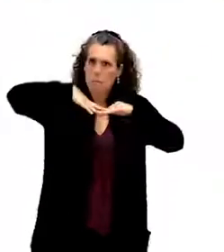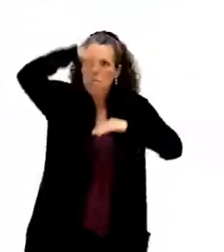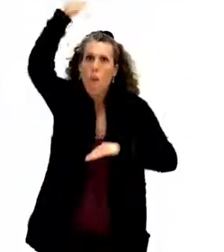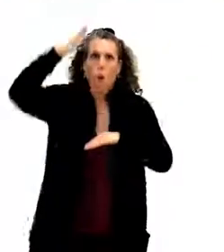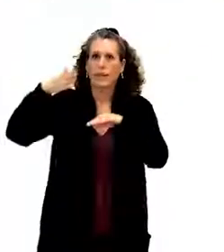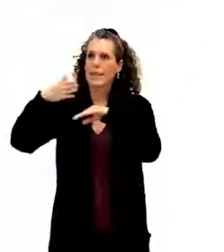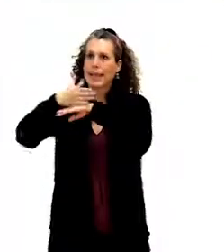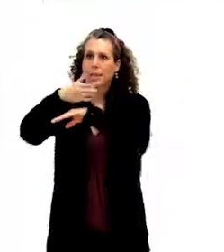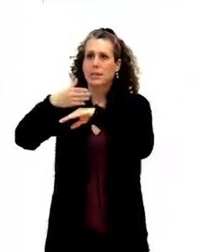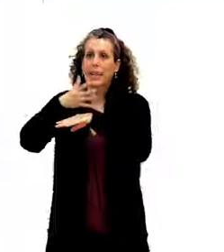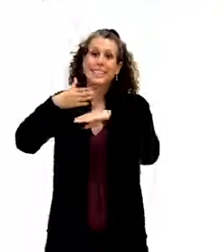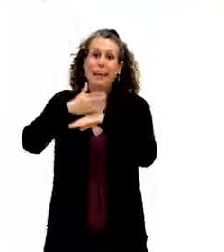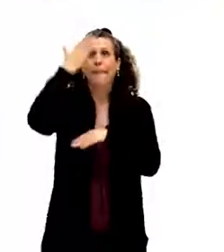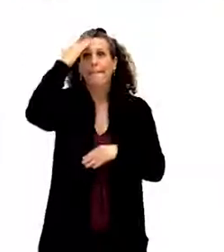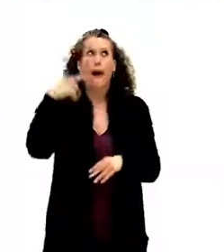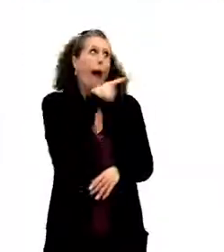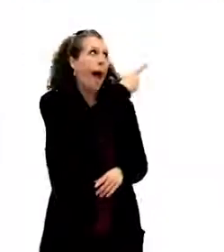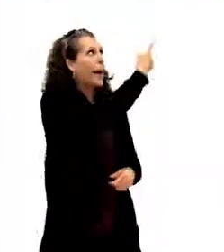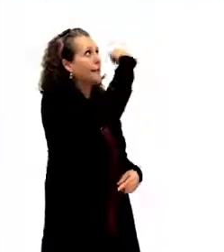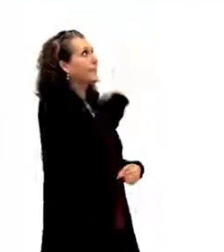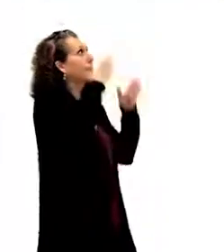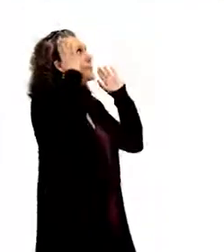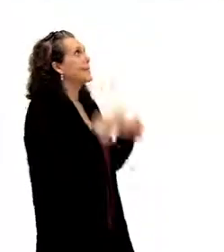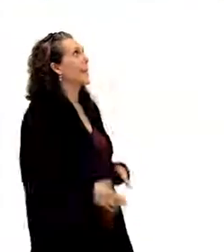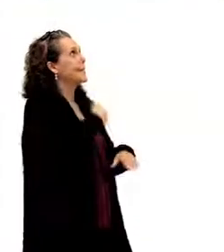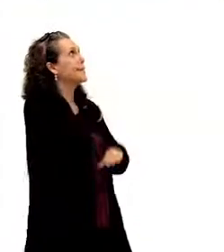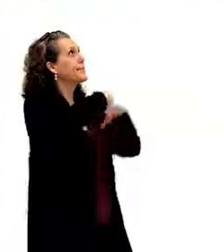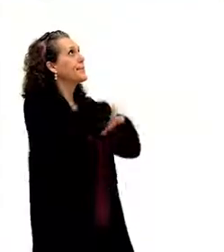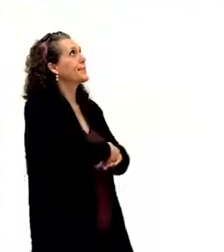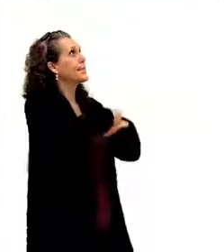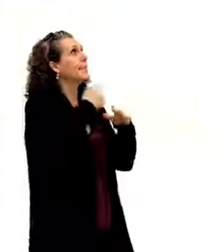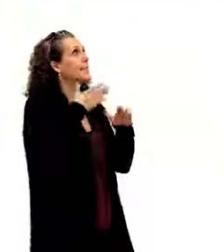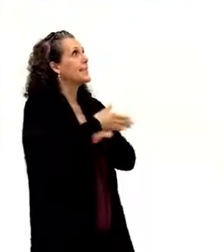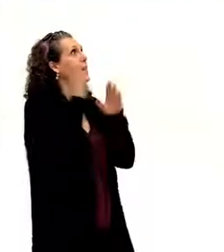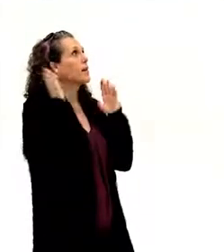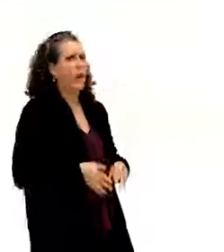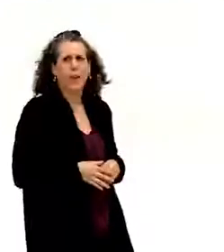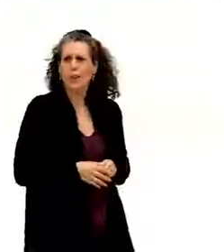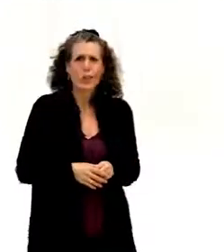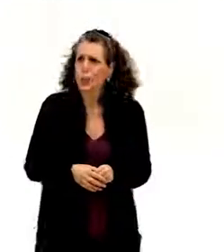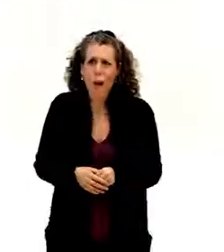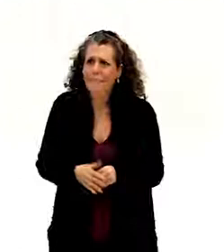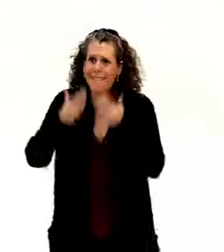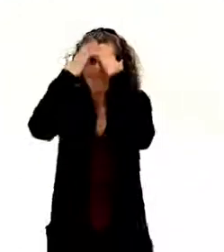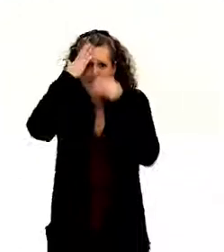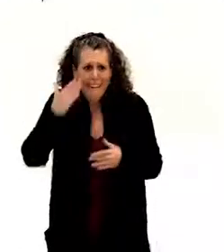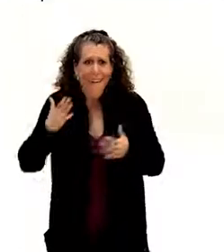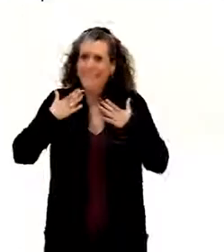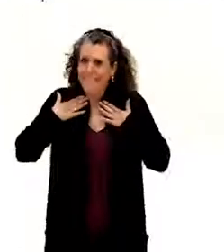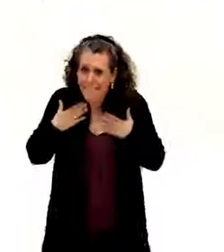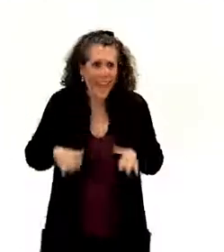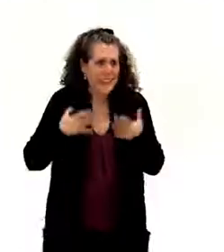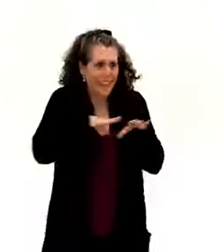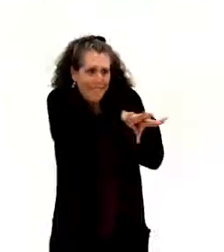not because of the minimum requirement, but because of the necessity of equality, integration, and